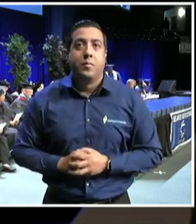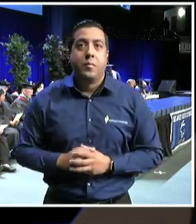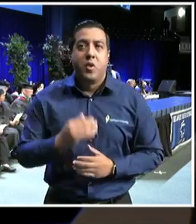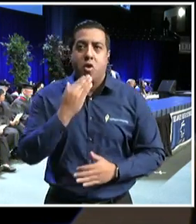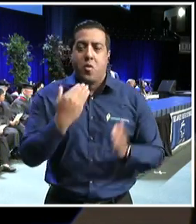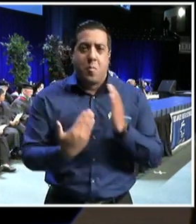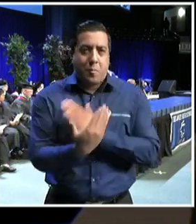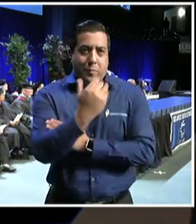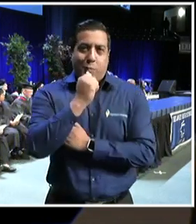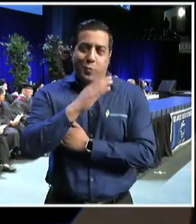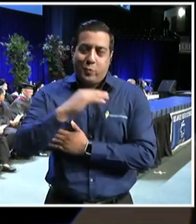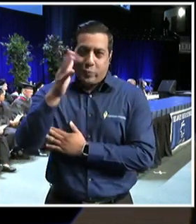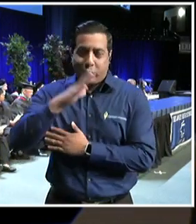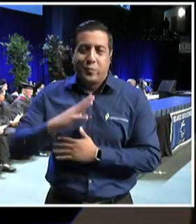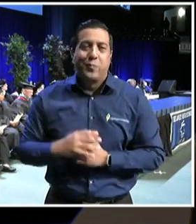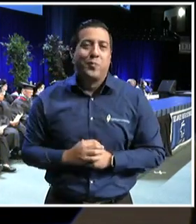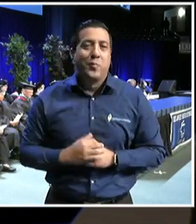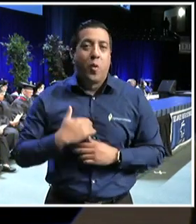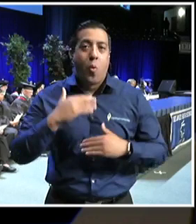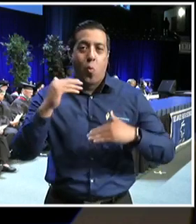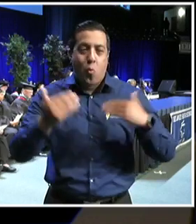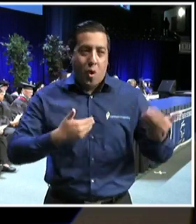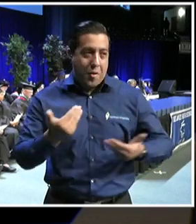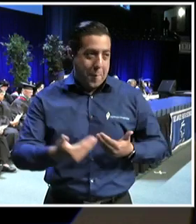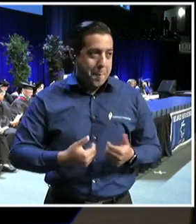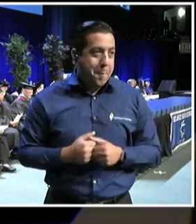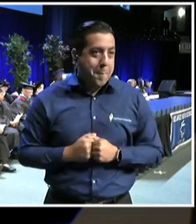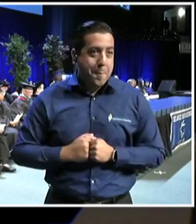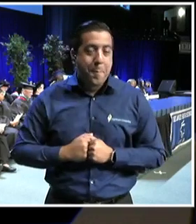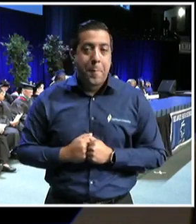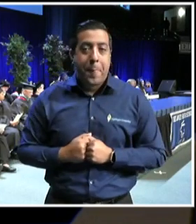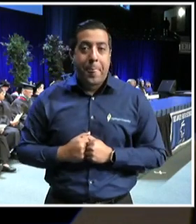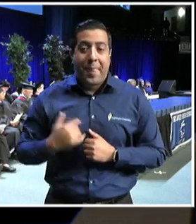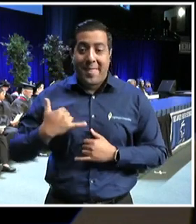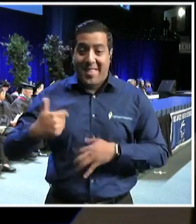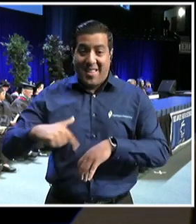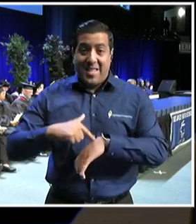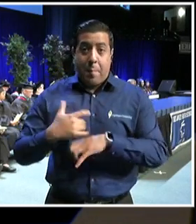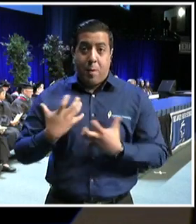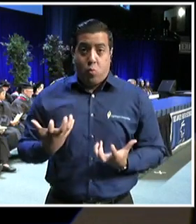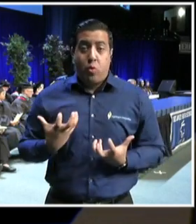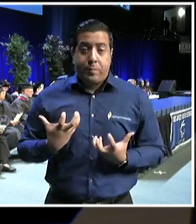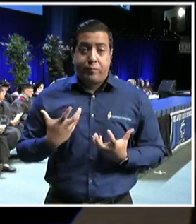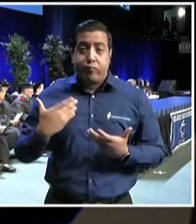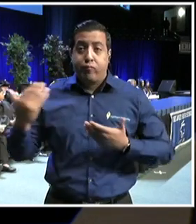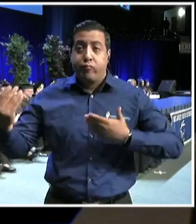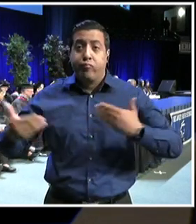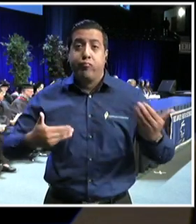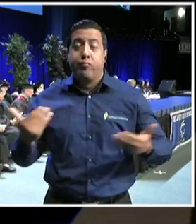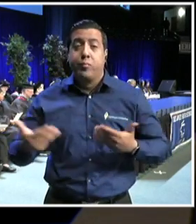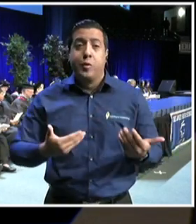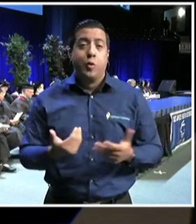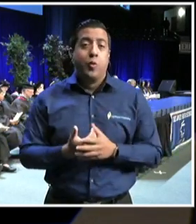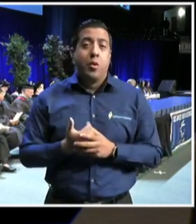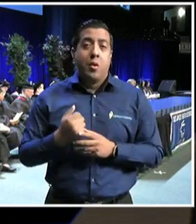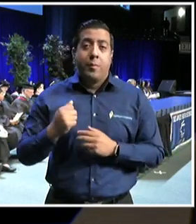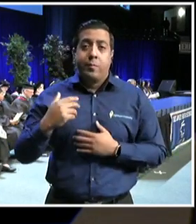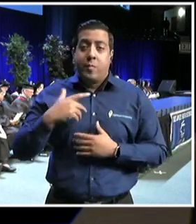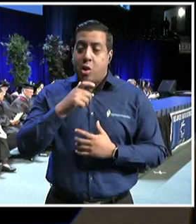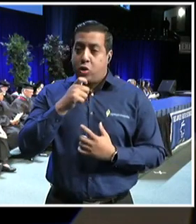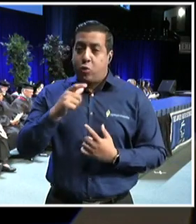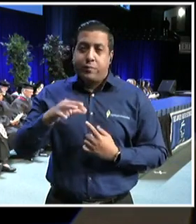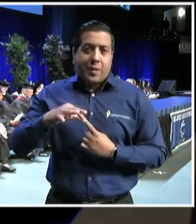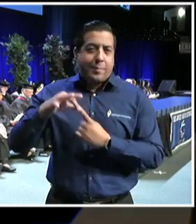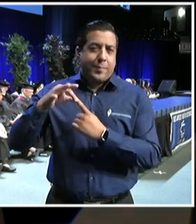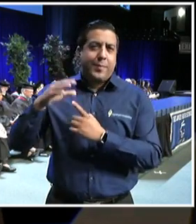Good morning, ladies and gentlemen. Welcome. And at this time, I'd like to introduce to you our guests on